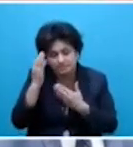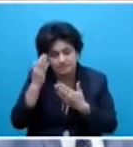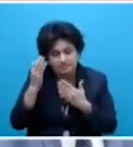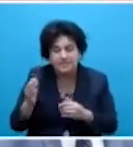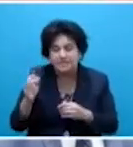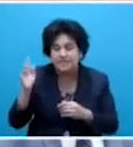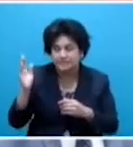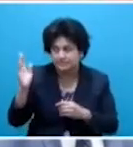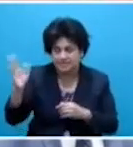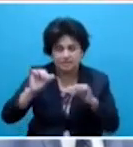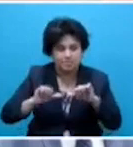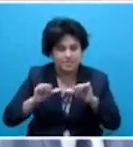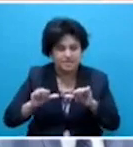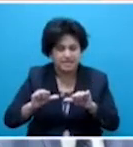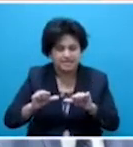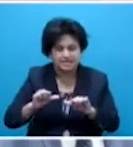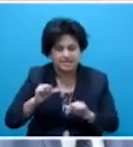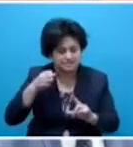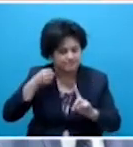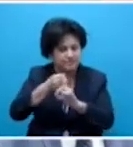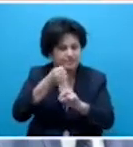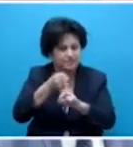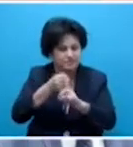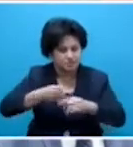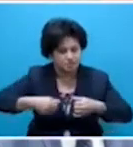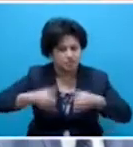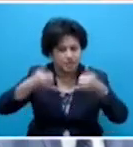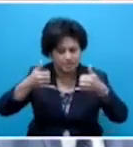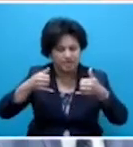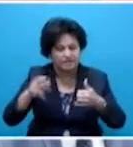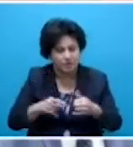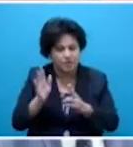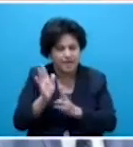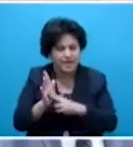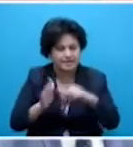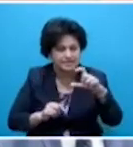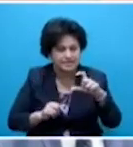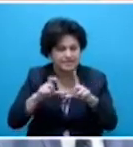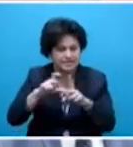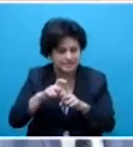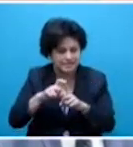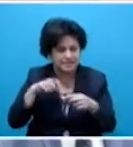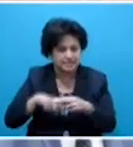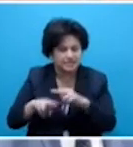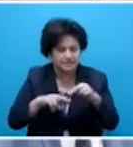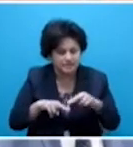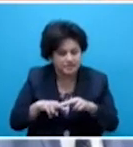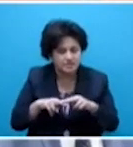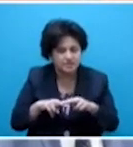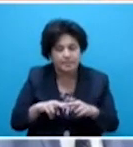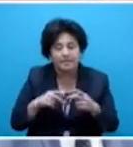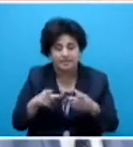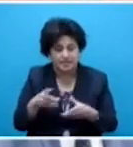against NCD in Fiji. Health and medical services delivery system comprise primary